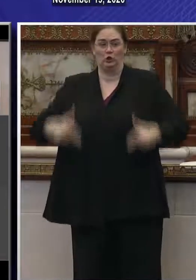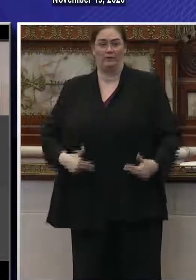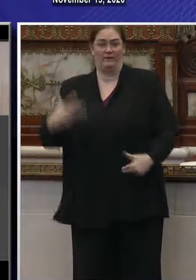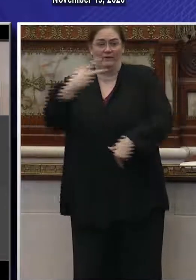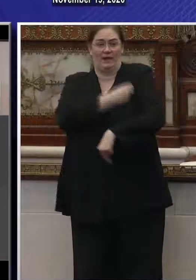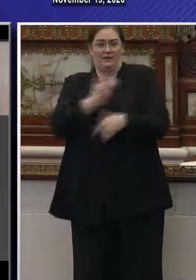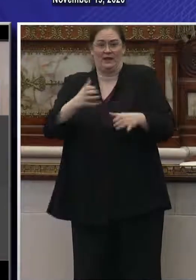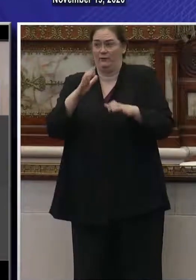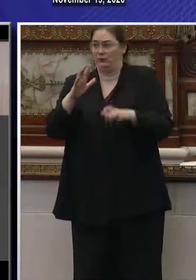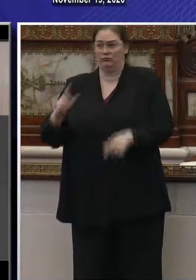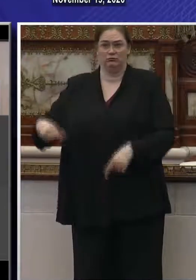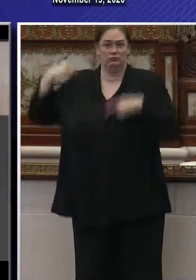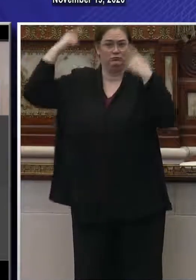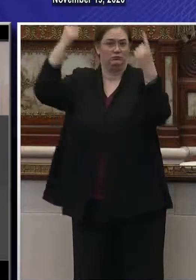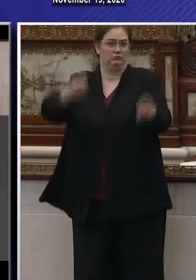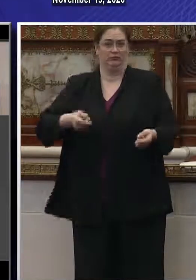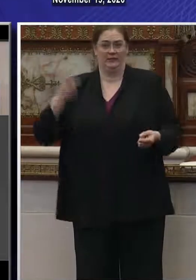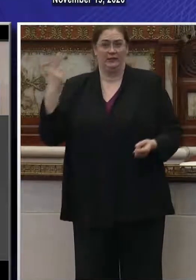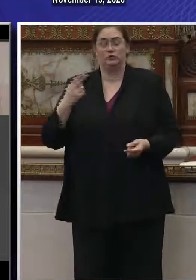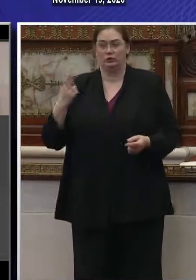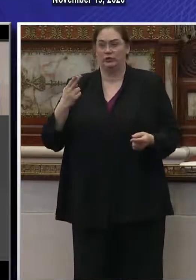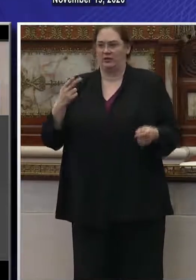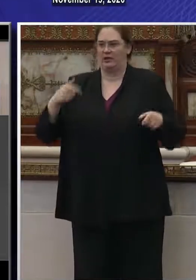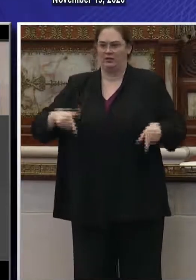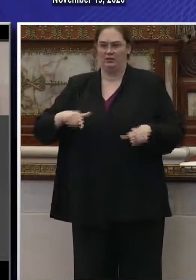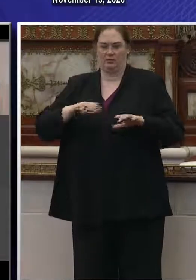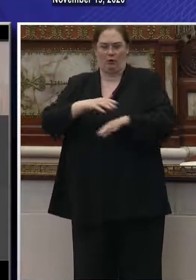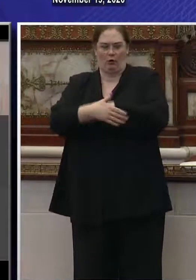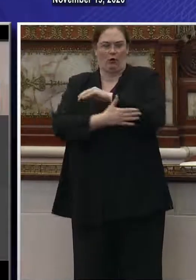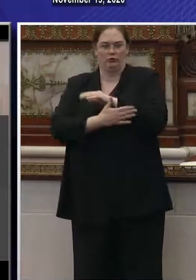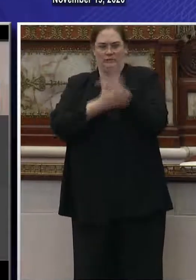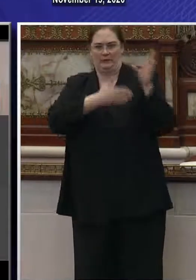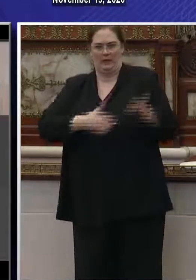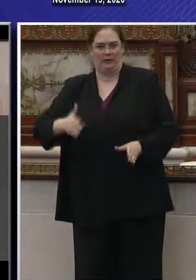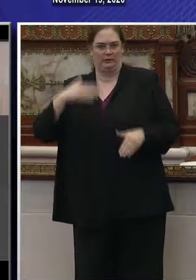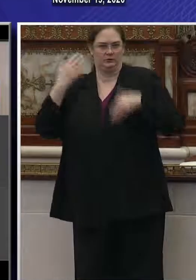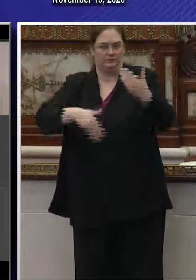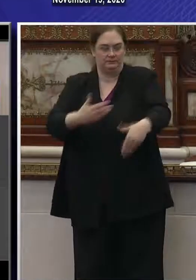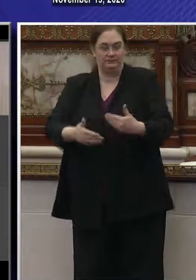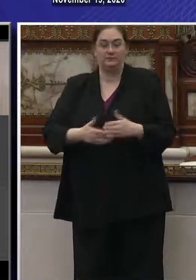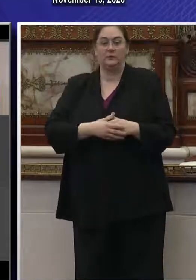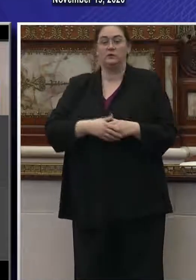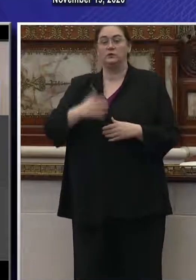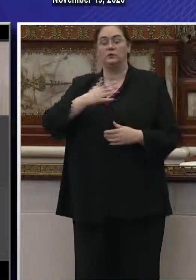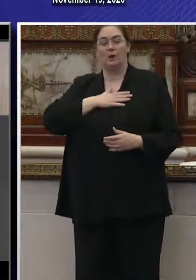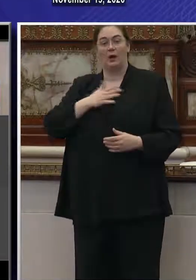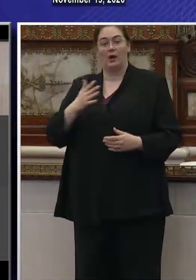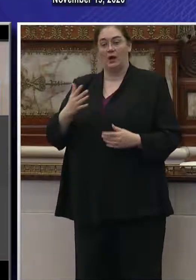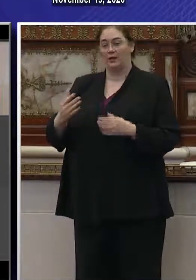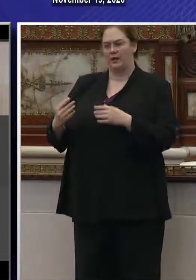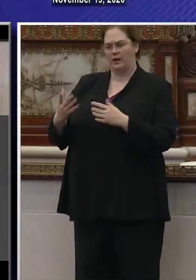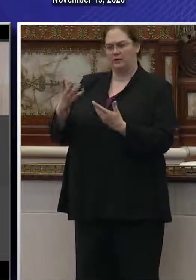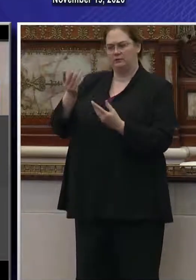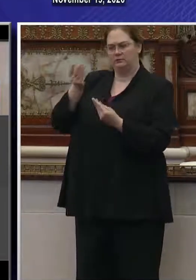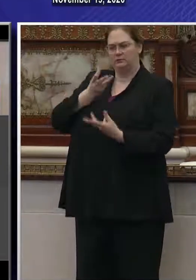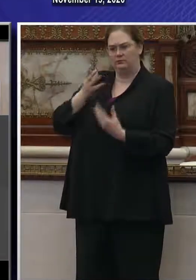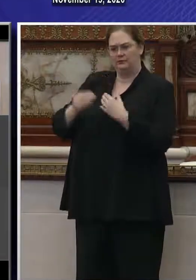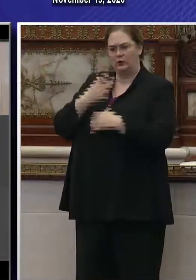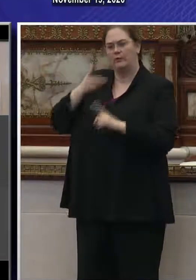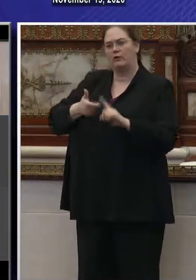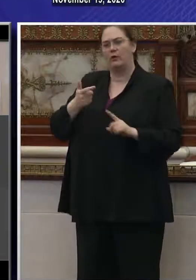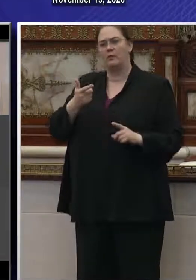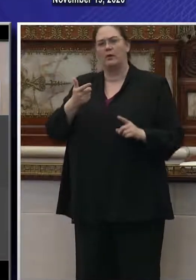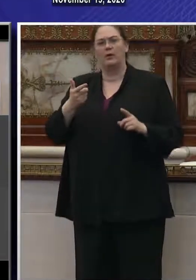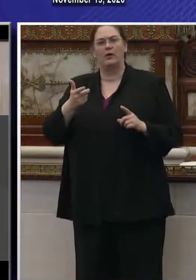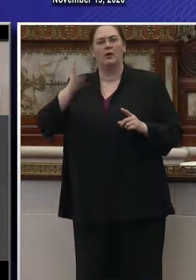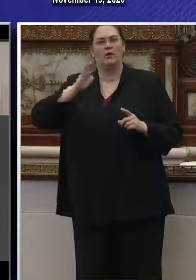history that the country is going to undertake. And I get inspiration from the Get Out to Vote